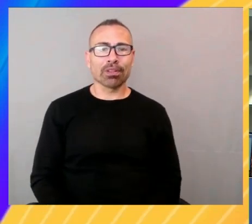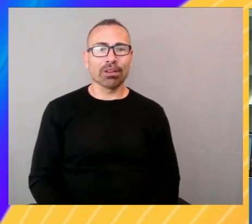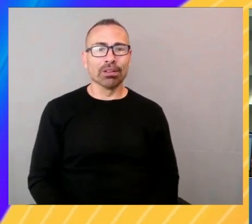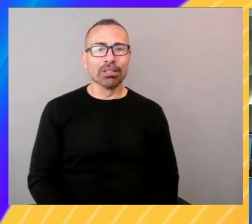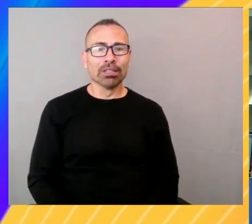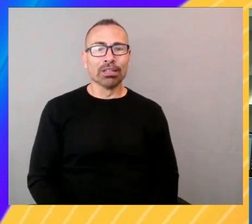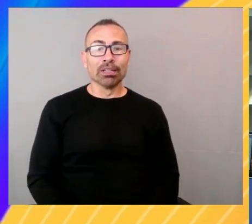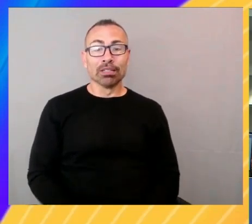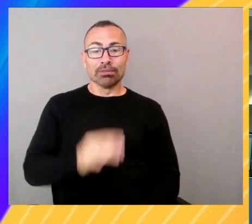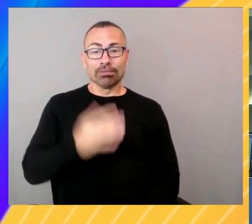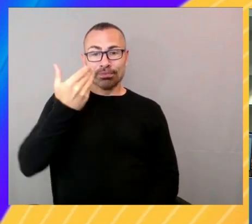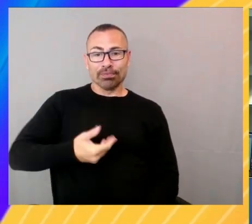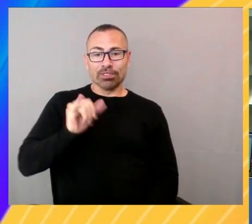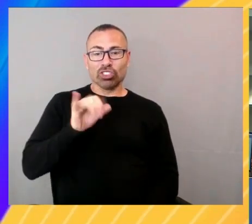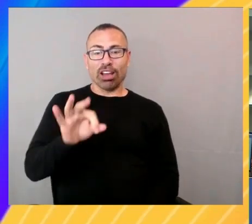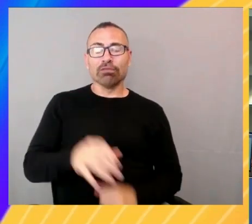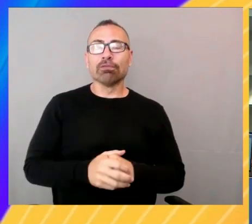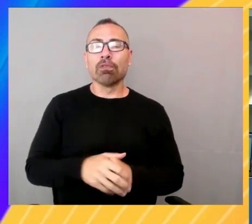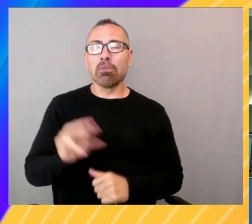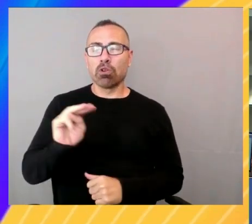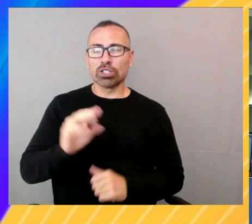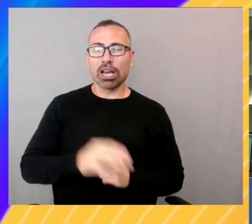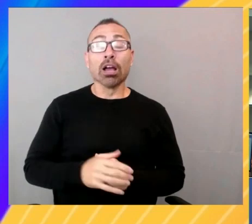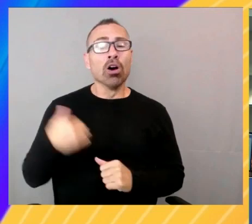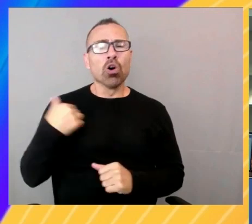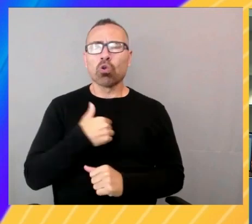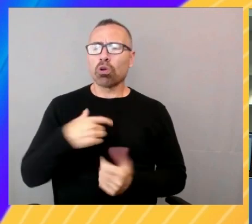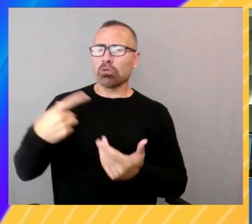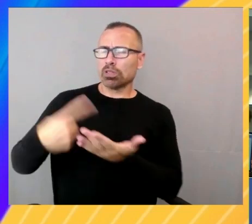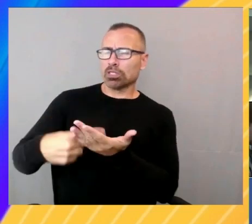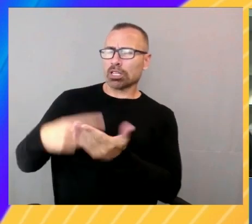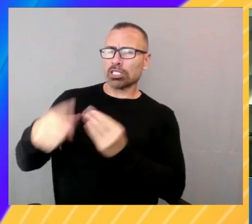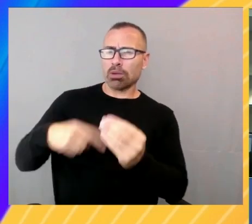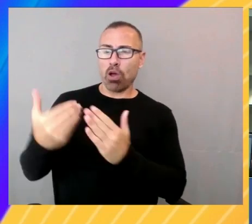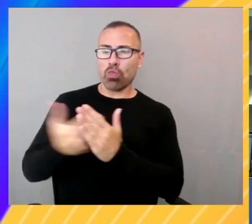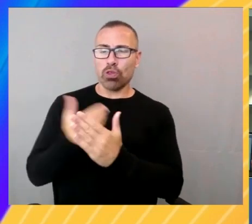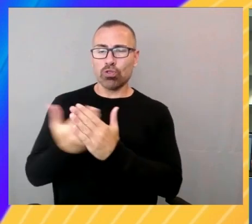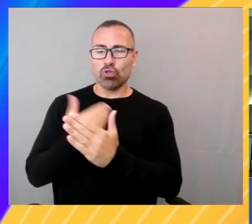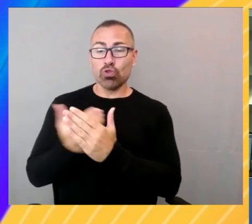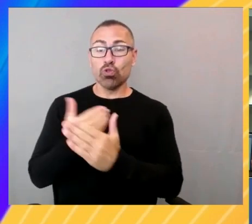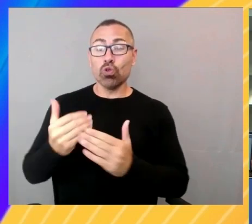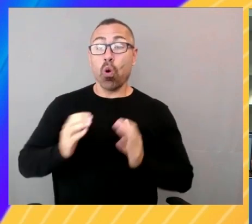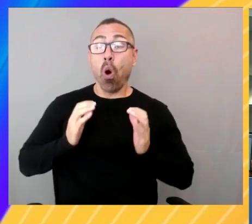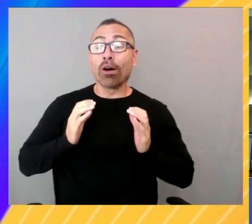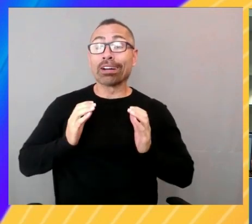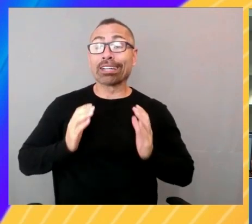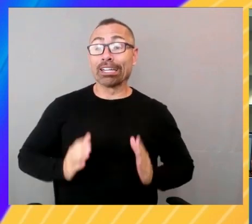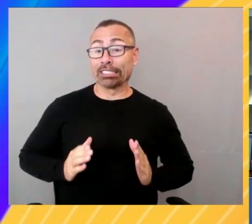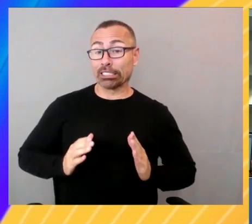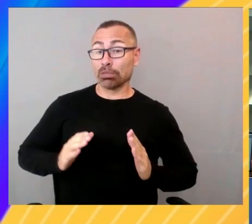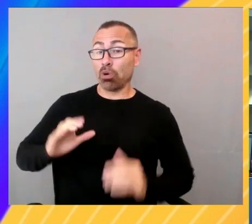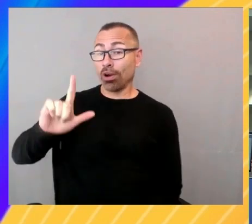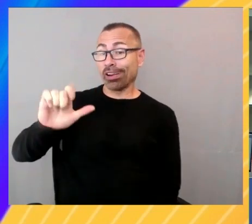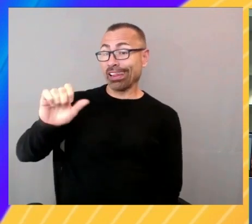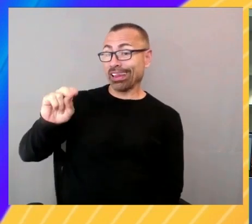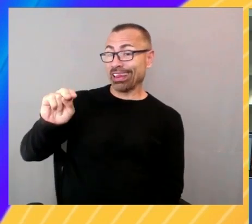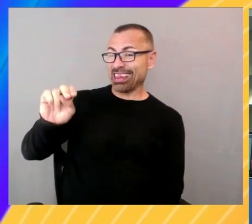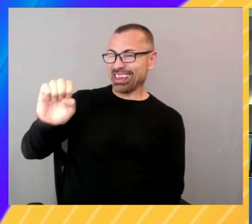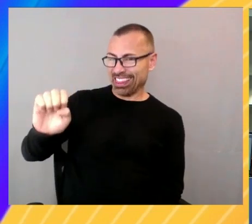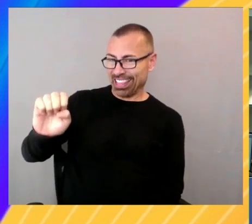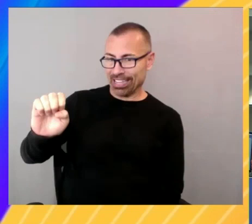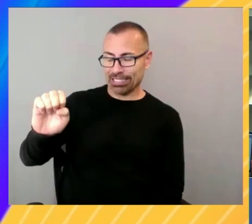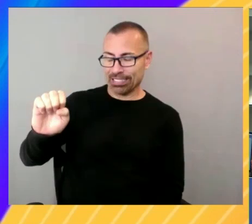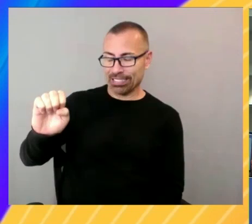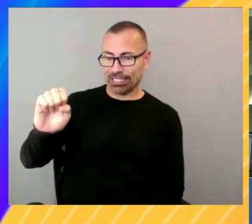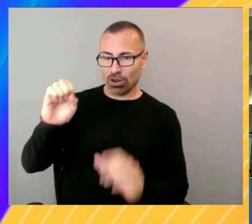well-architected custom lens, the ORR lens, about doing exactly what you just said, passing on all of our